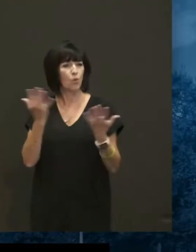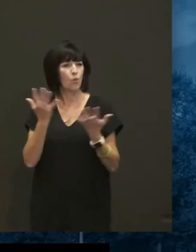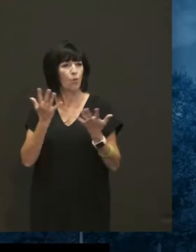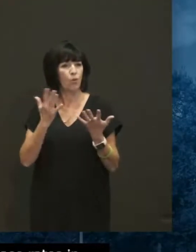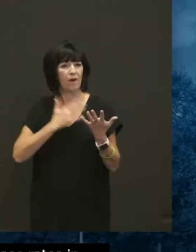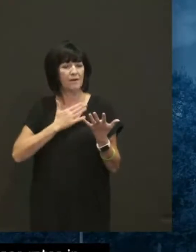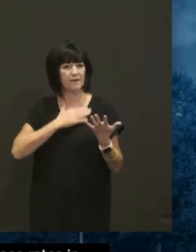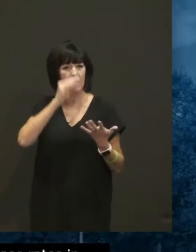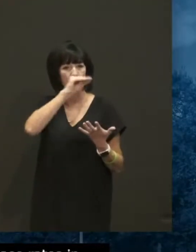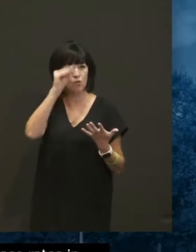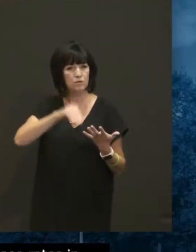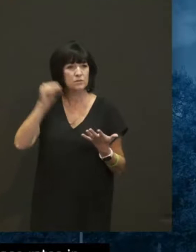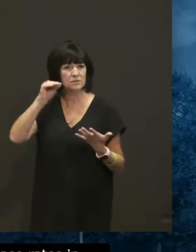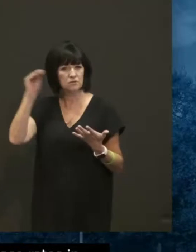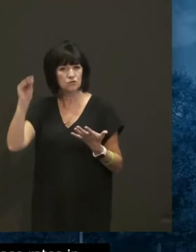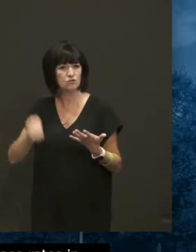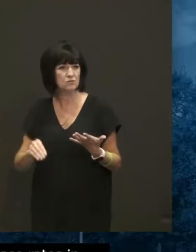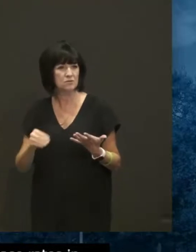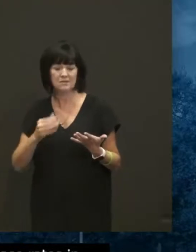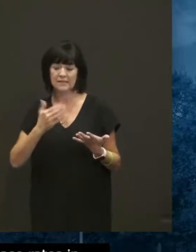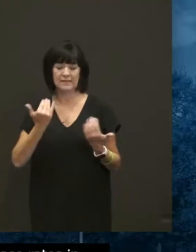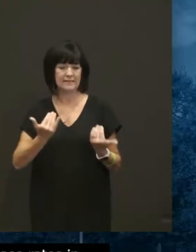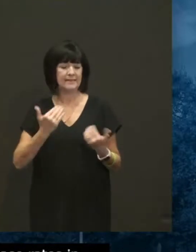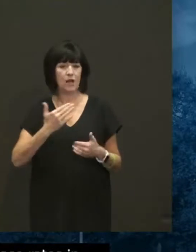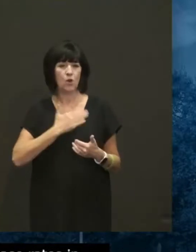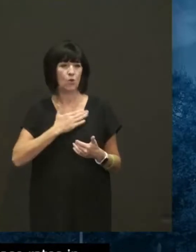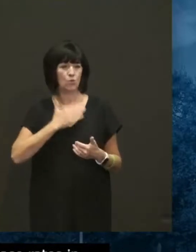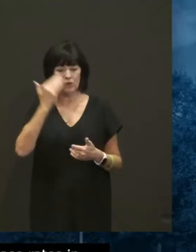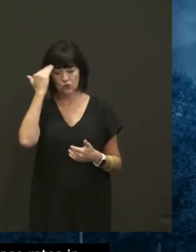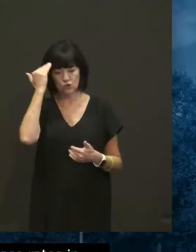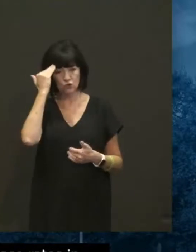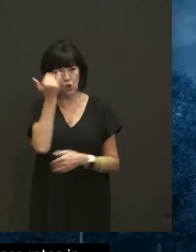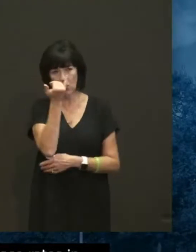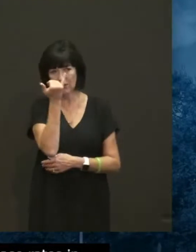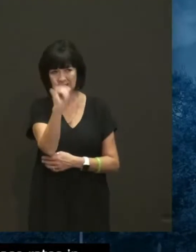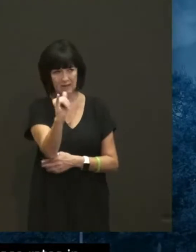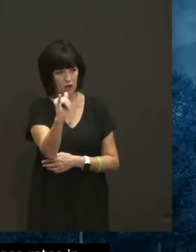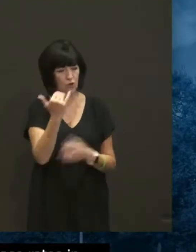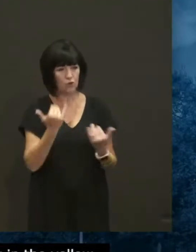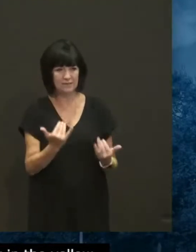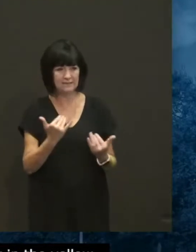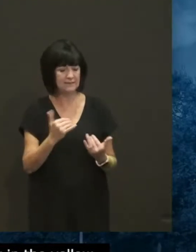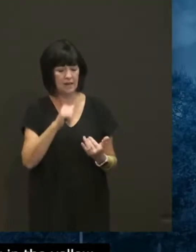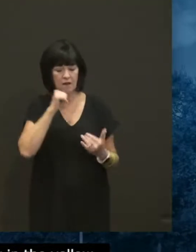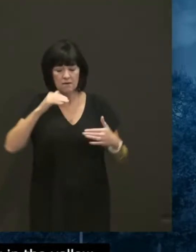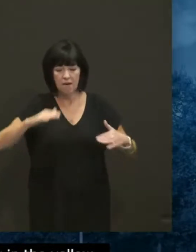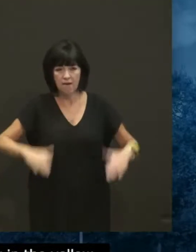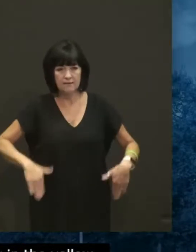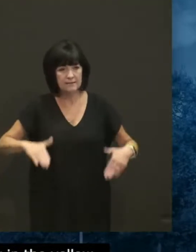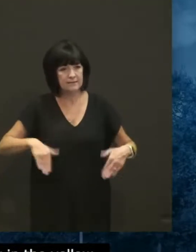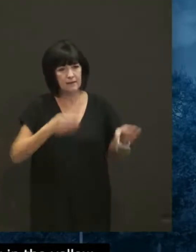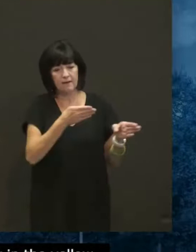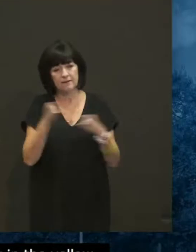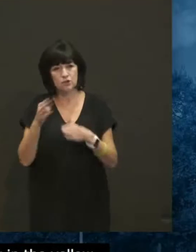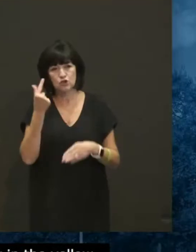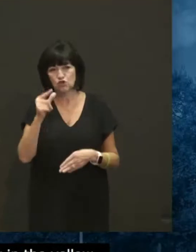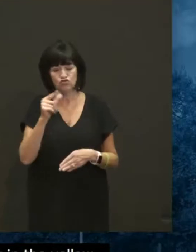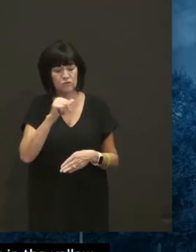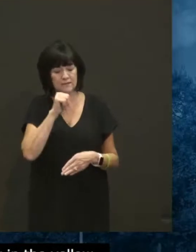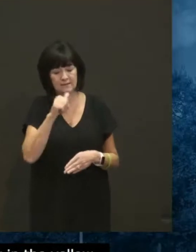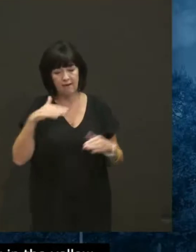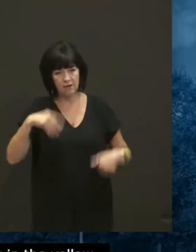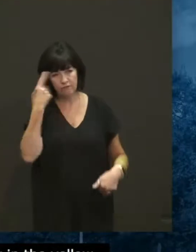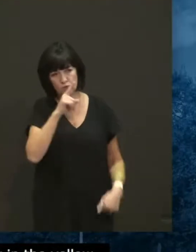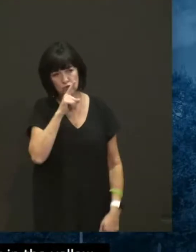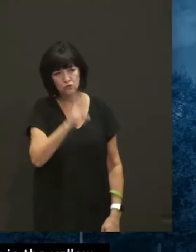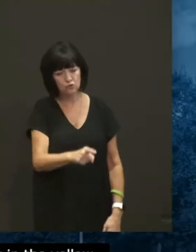are solidly in the yellow. So we are not in green at this point in time for sure. All